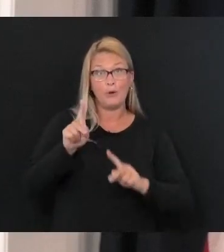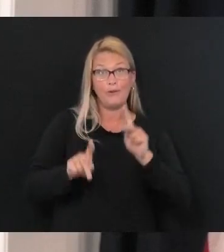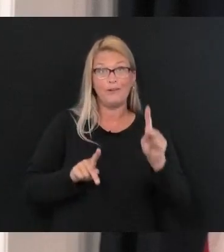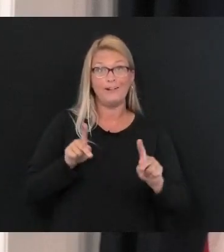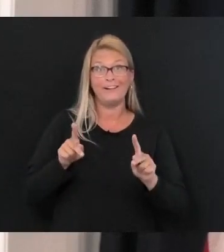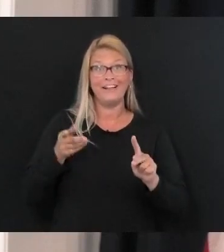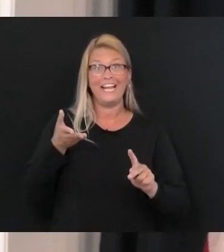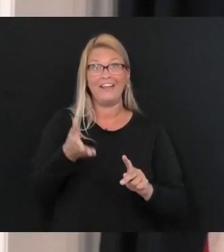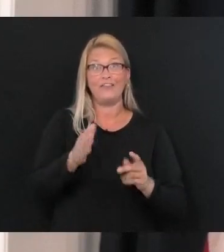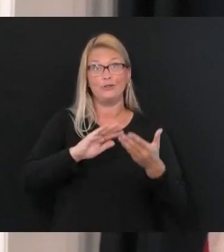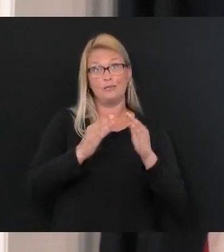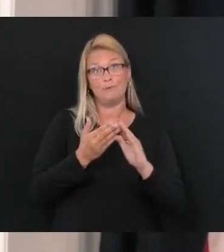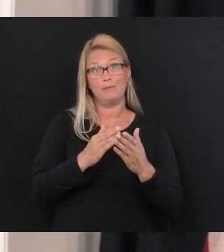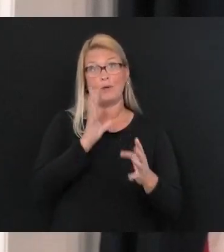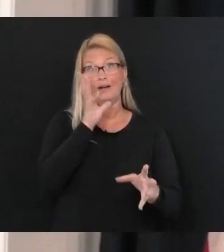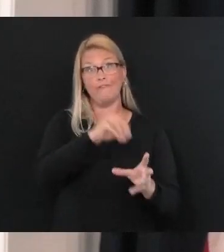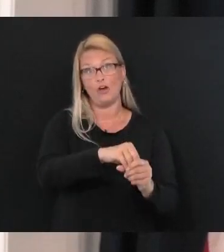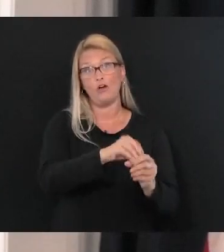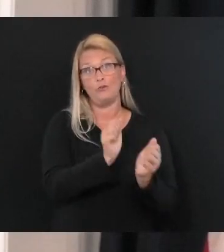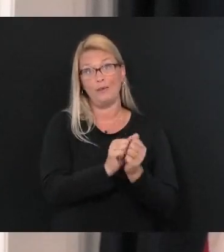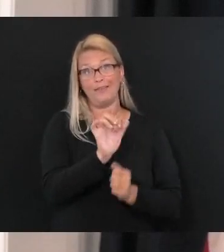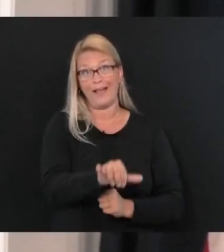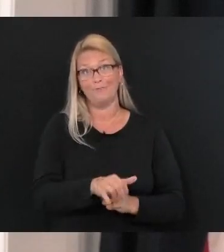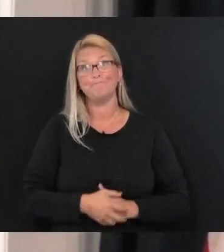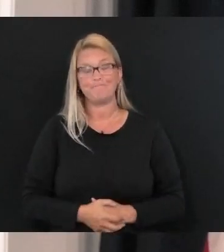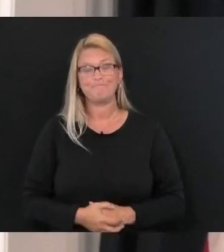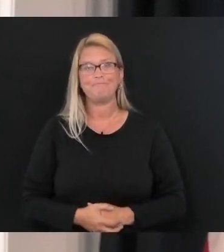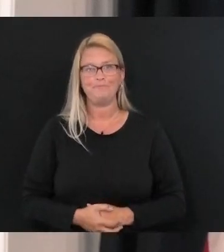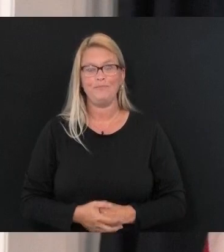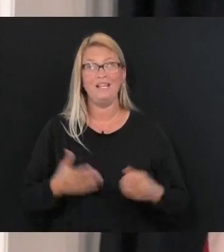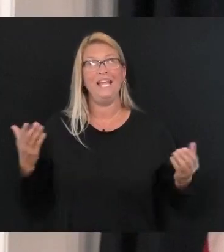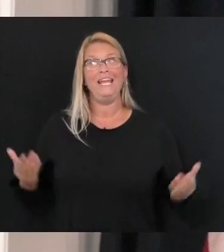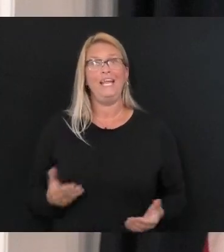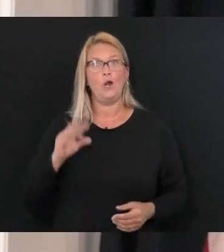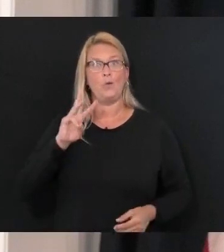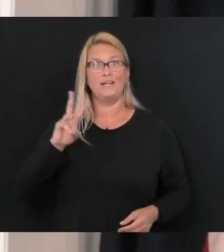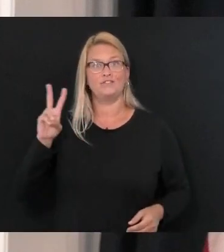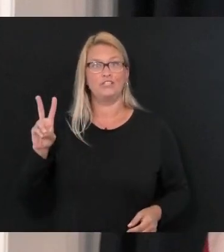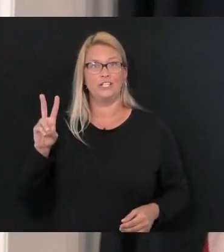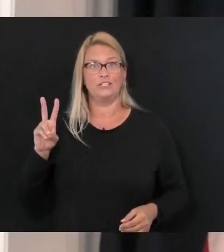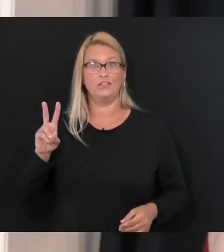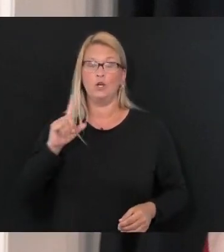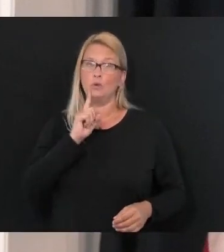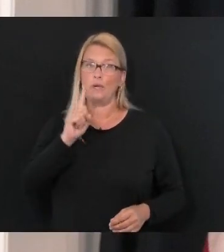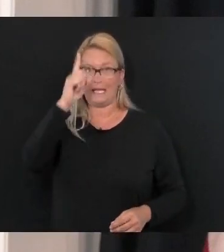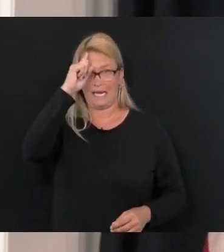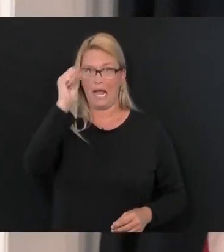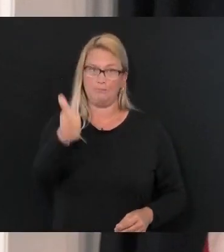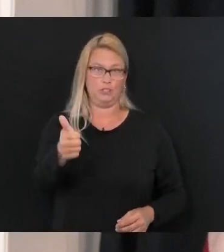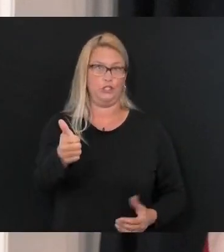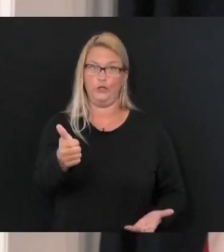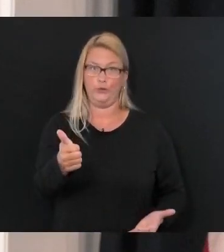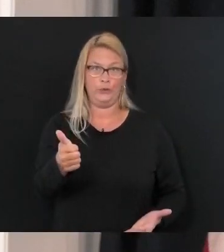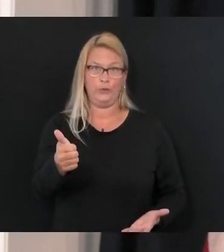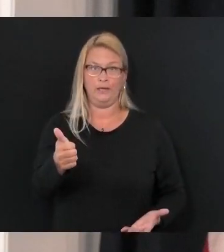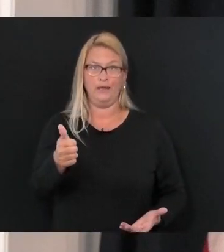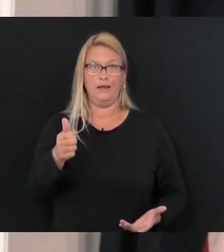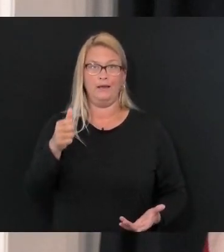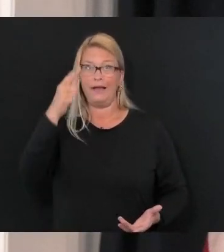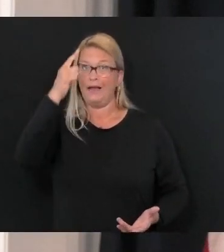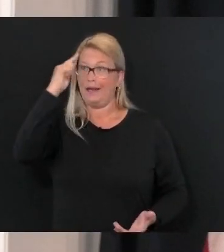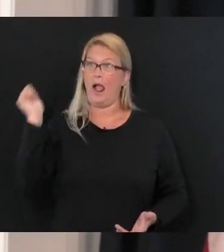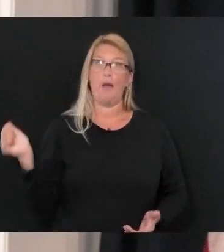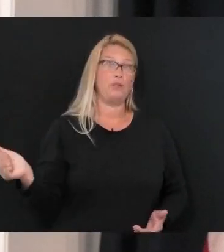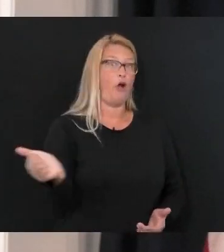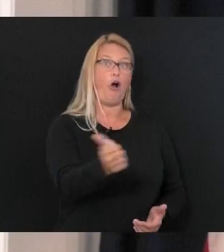the most deeply involved. In West Virginia, this is one that it's really up to you and up to all of us to